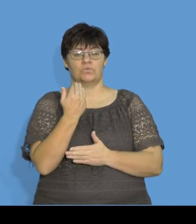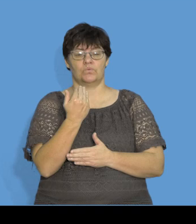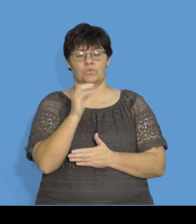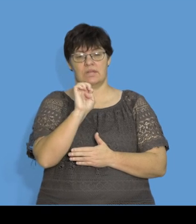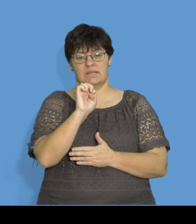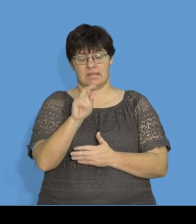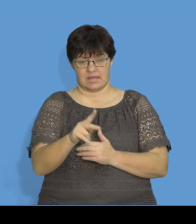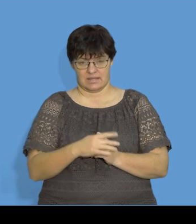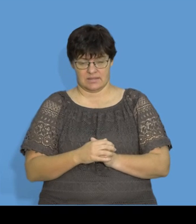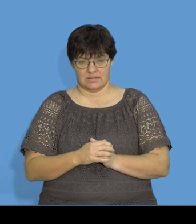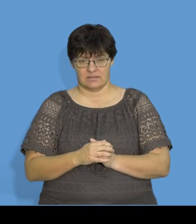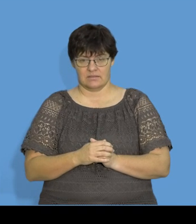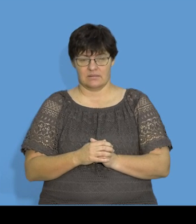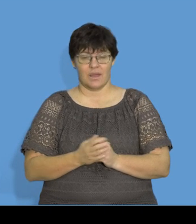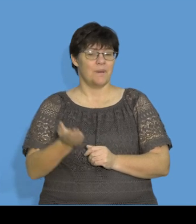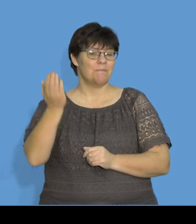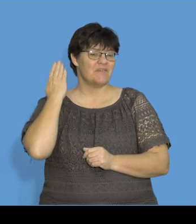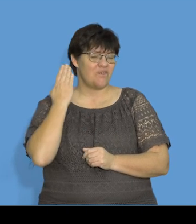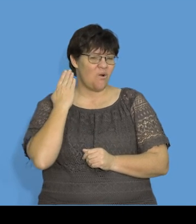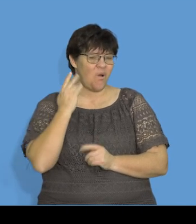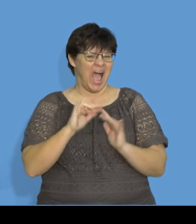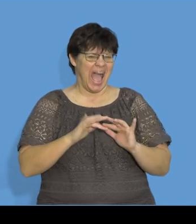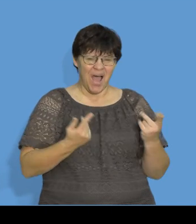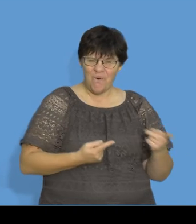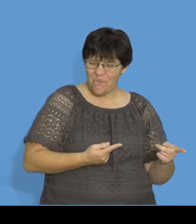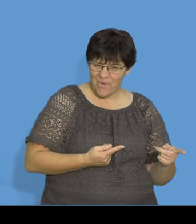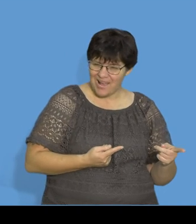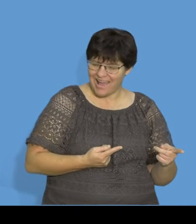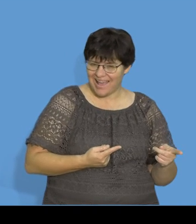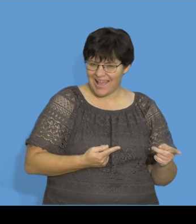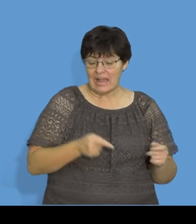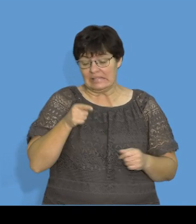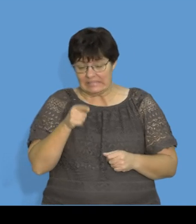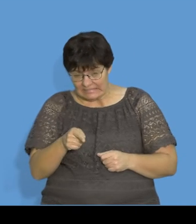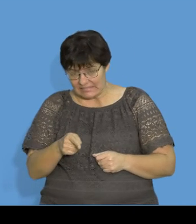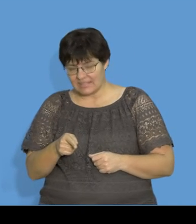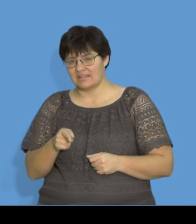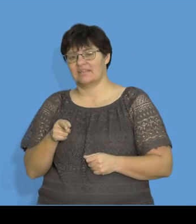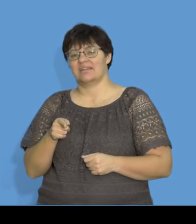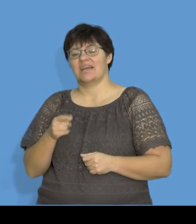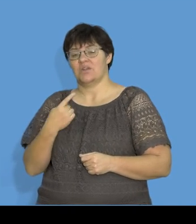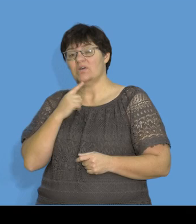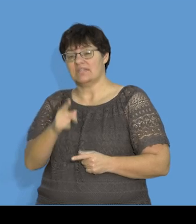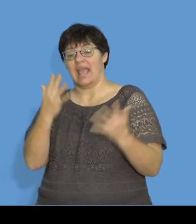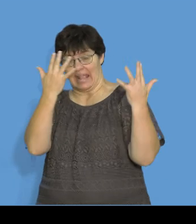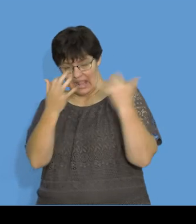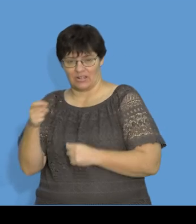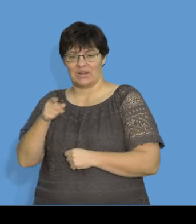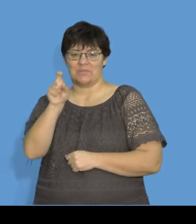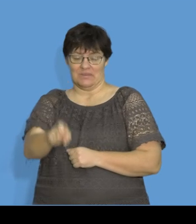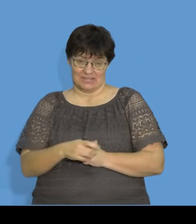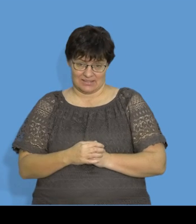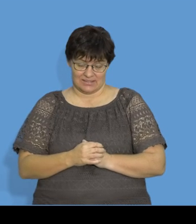energy. This is different than the question we did earlier with the potential, because that question said, how does the potential